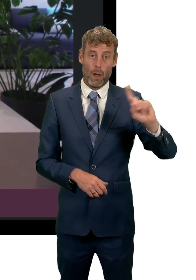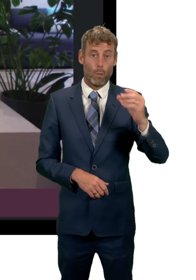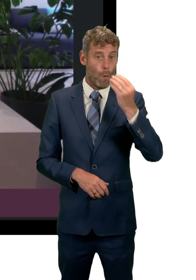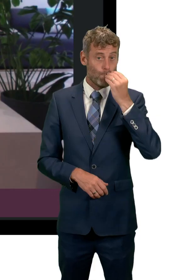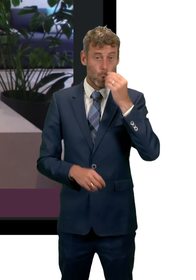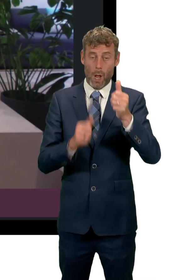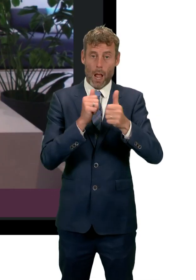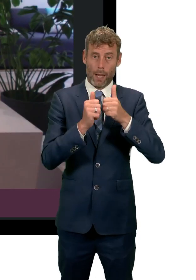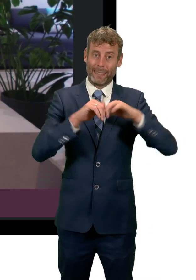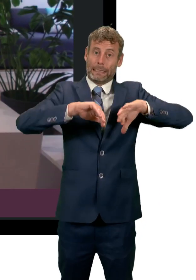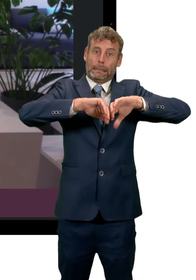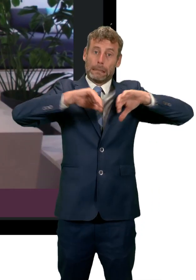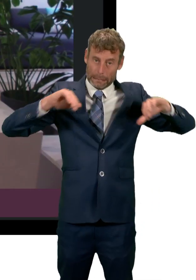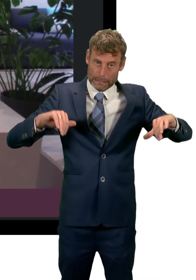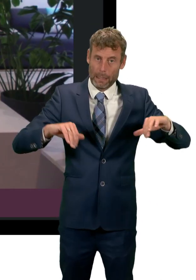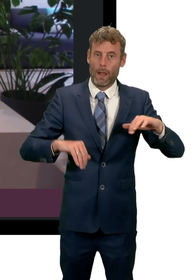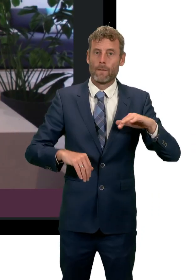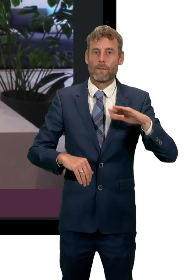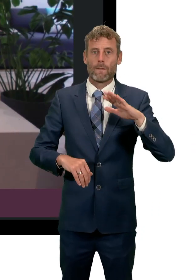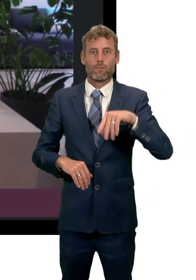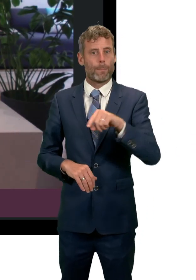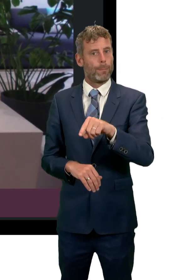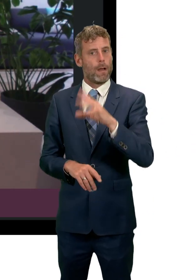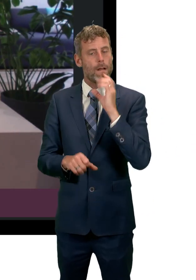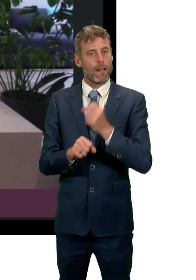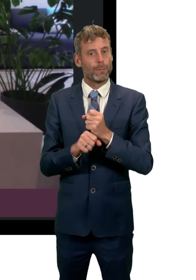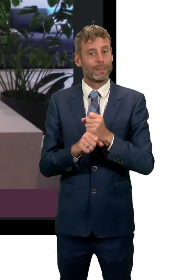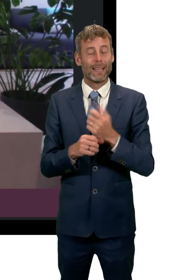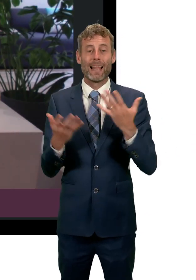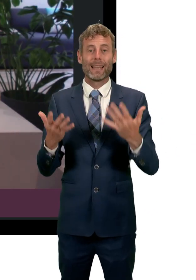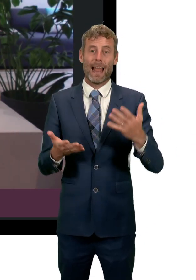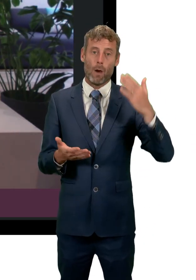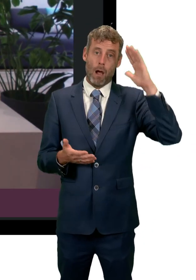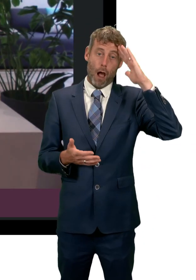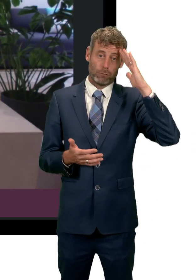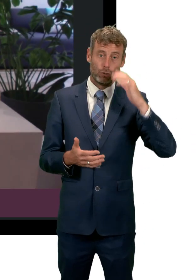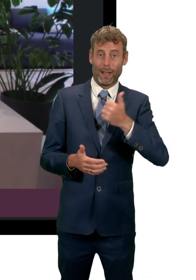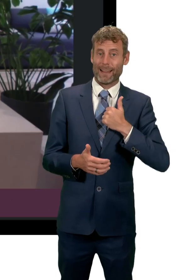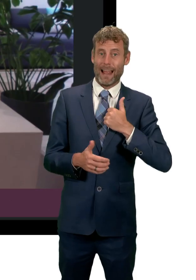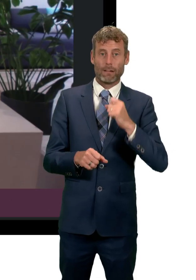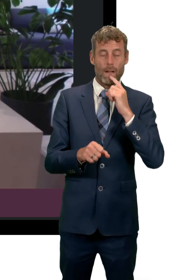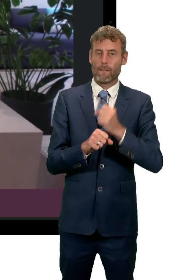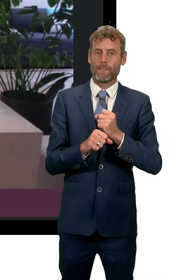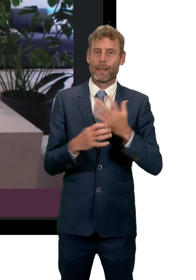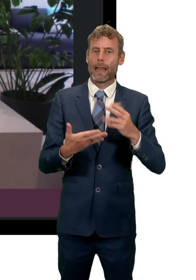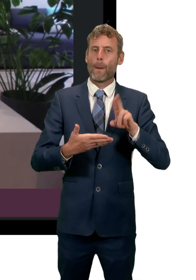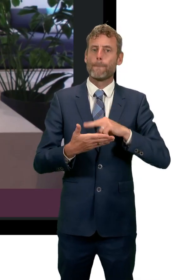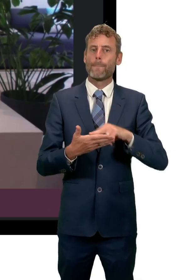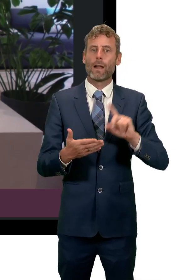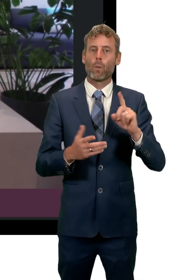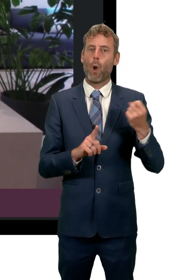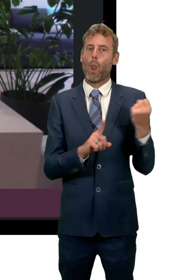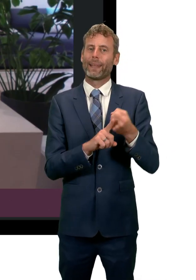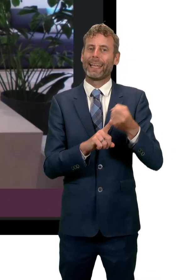here, and we did a deep dive into corporate lobbying, and it's really kind of pathetic, you know, in terms of disclosure,